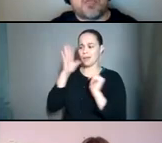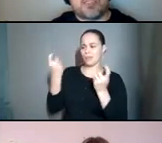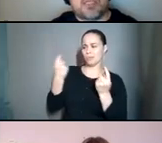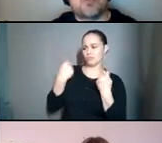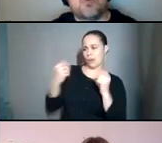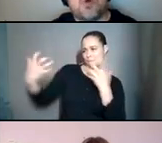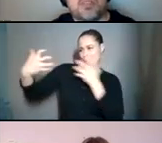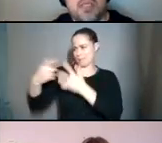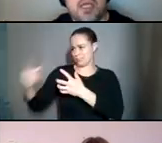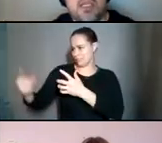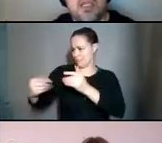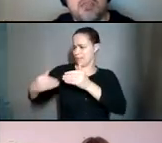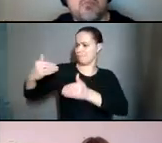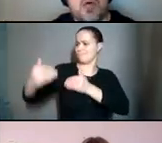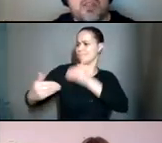right pace.